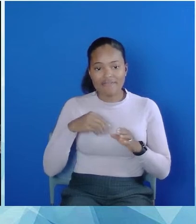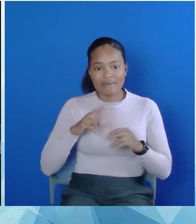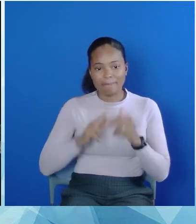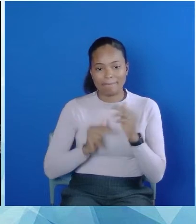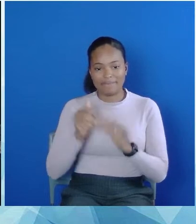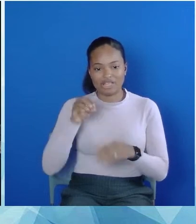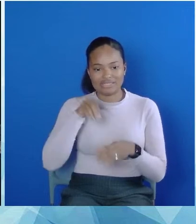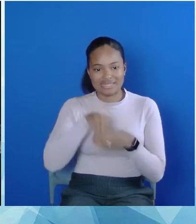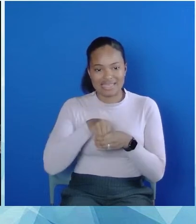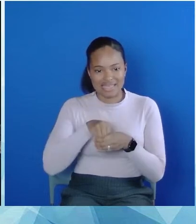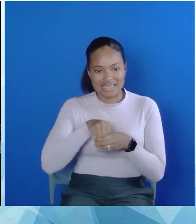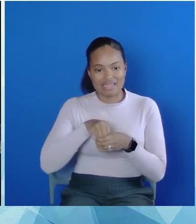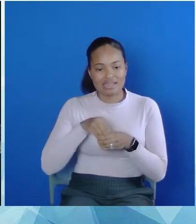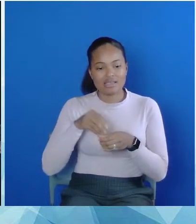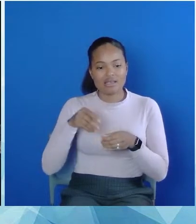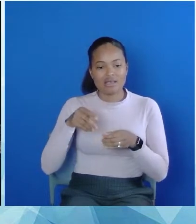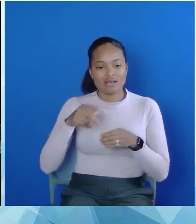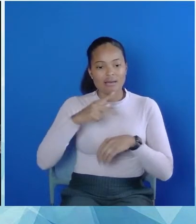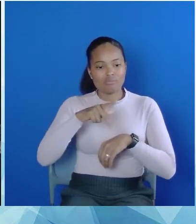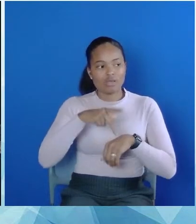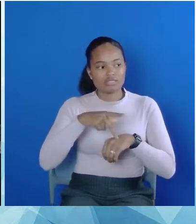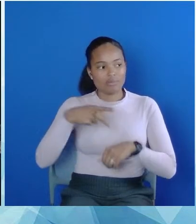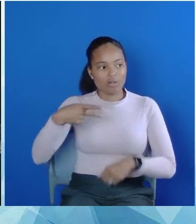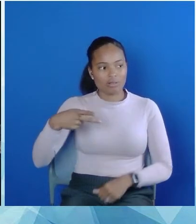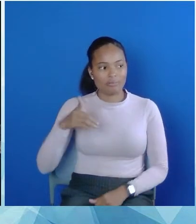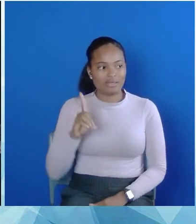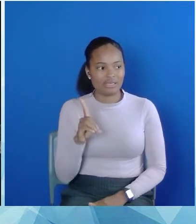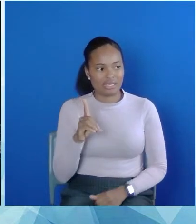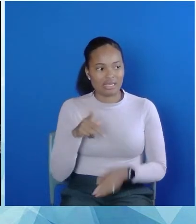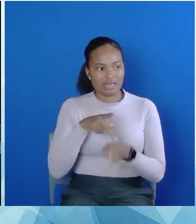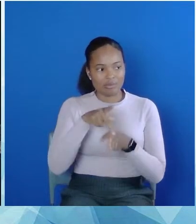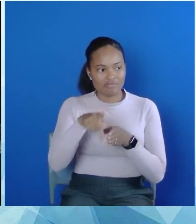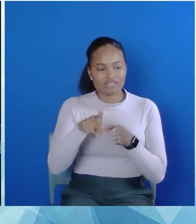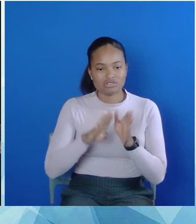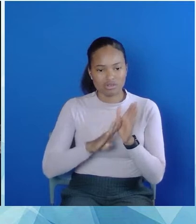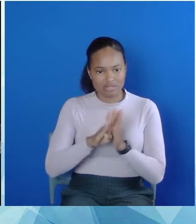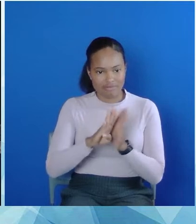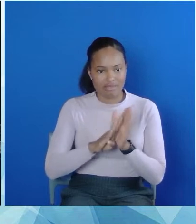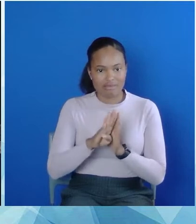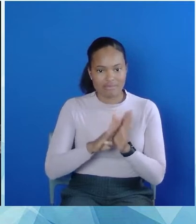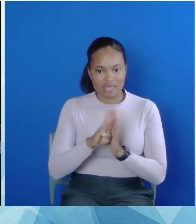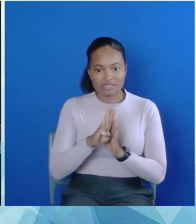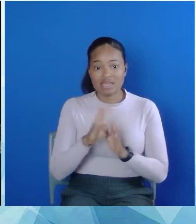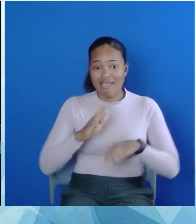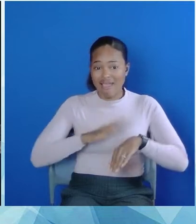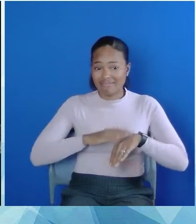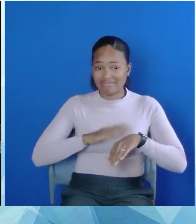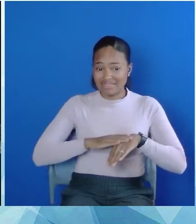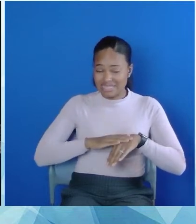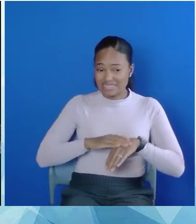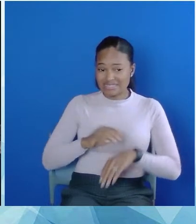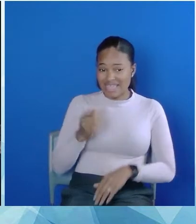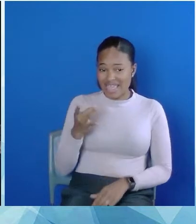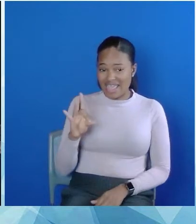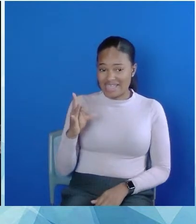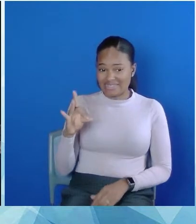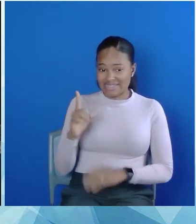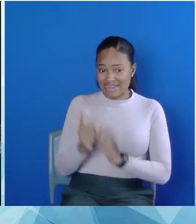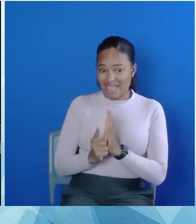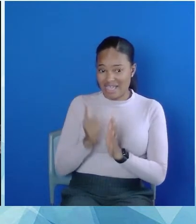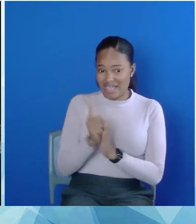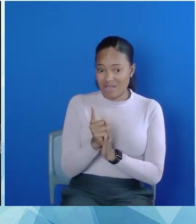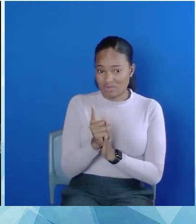They should identify, as well as my office as well, training at least a minimum of 18 hours,